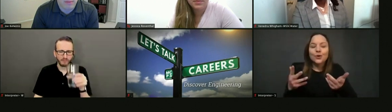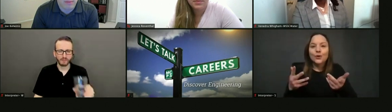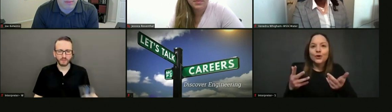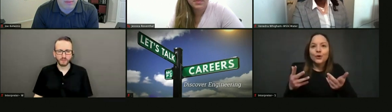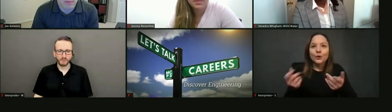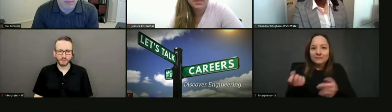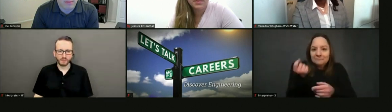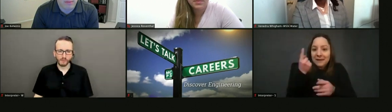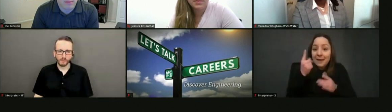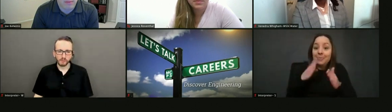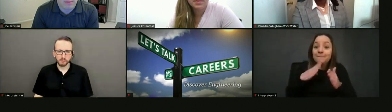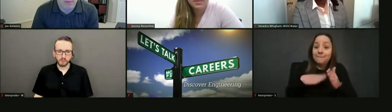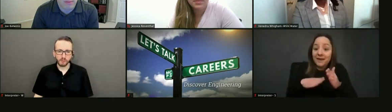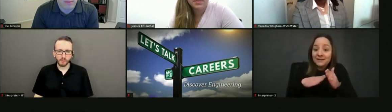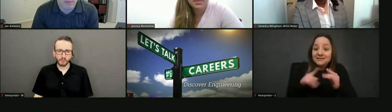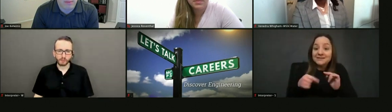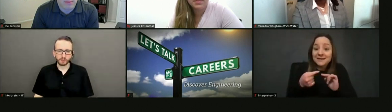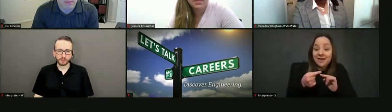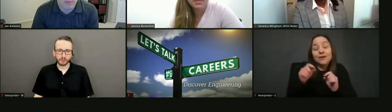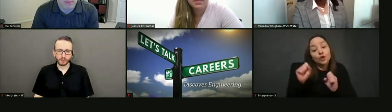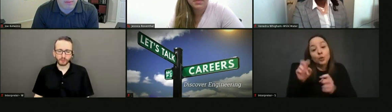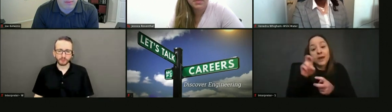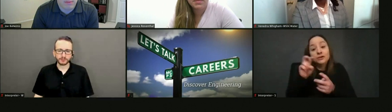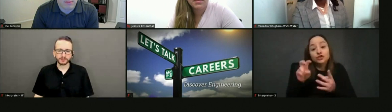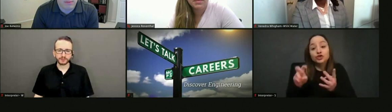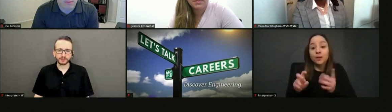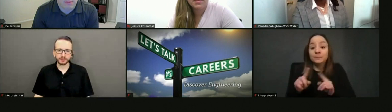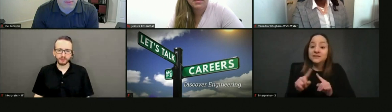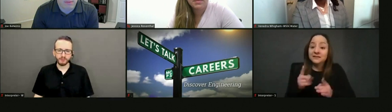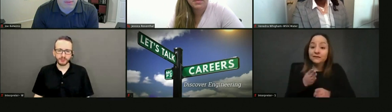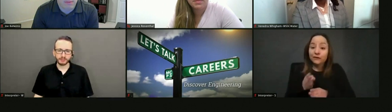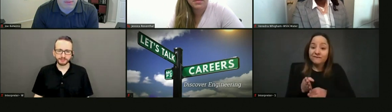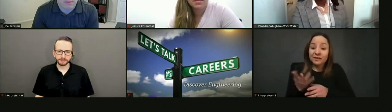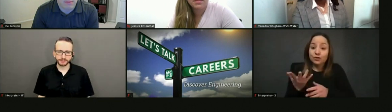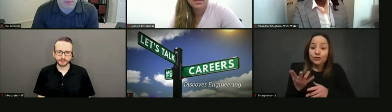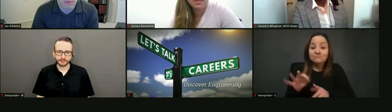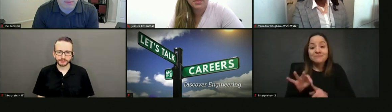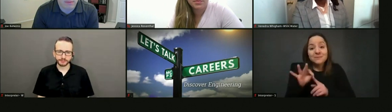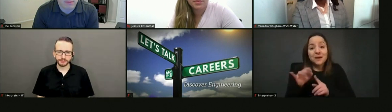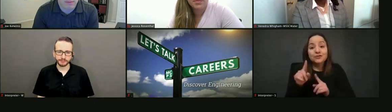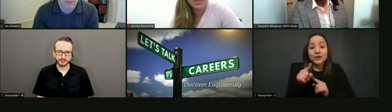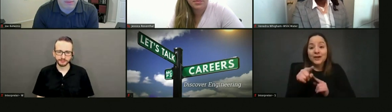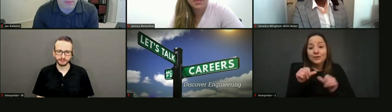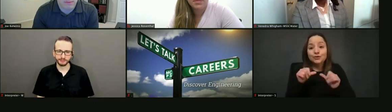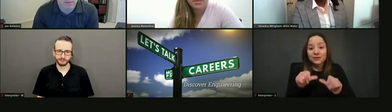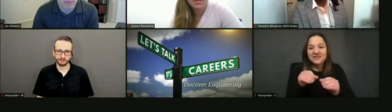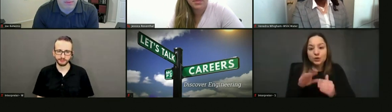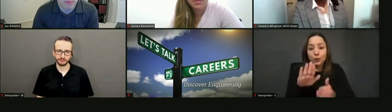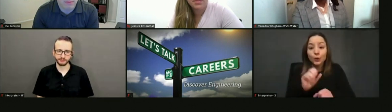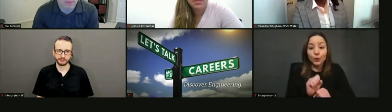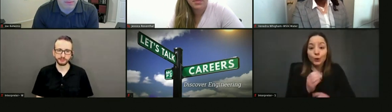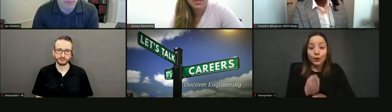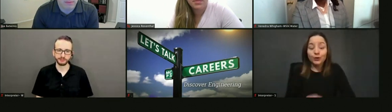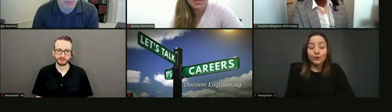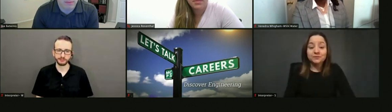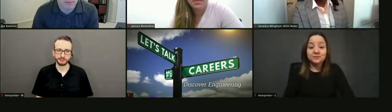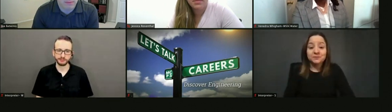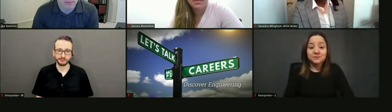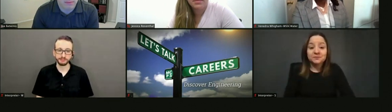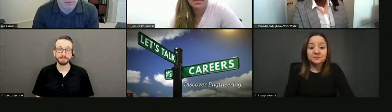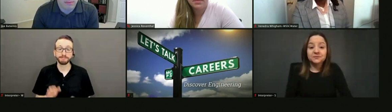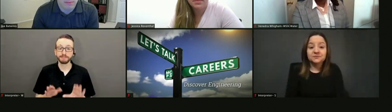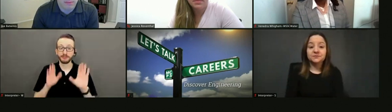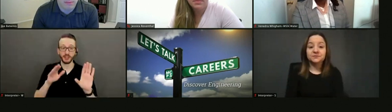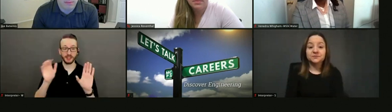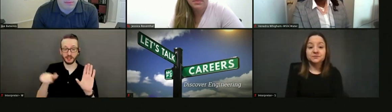and then you can jump to different engineering fields from there, especially as you go throughout your career. It's awesome. Does anyone else have anything else to